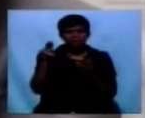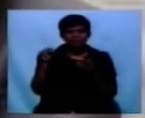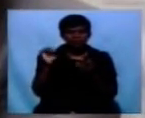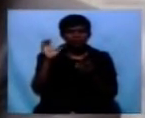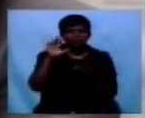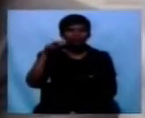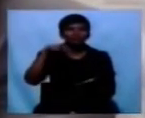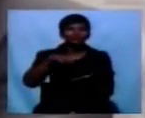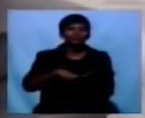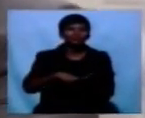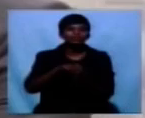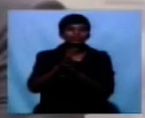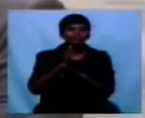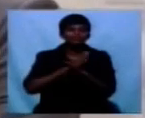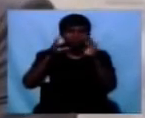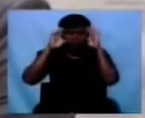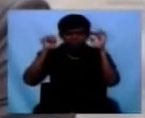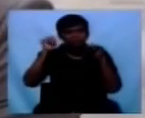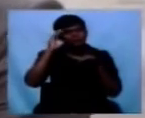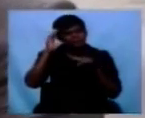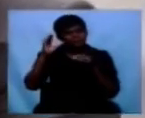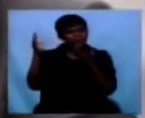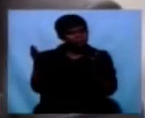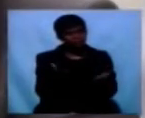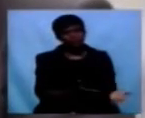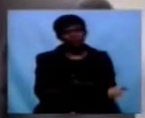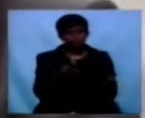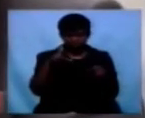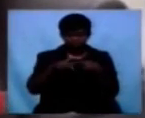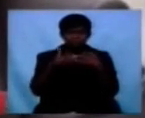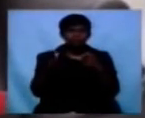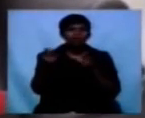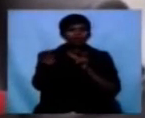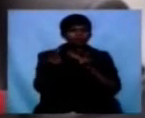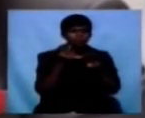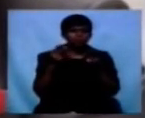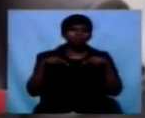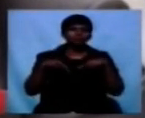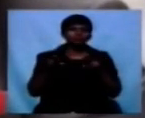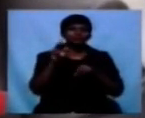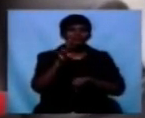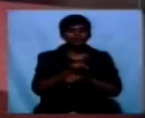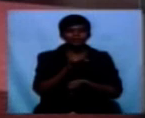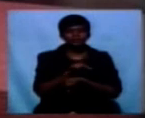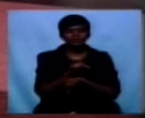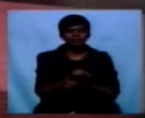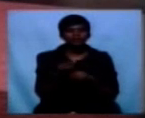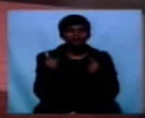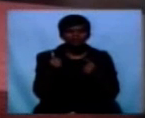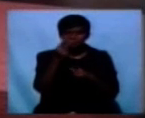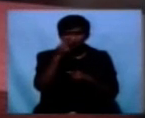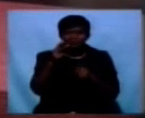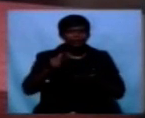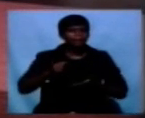before His Excellency the President to say, sir, come and launch the construction of the dual carriageway. Now, let's look at the